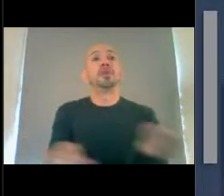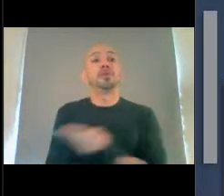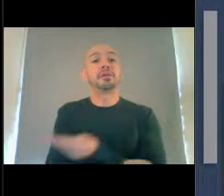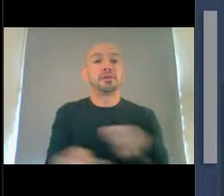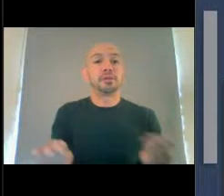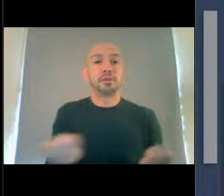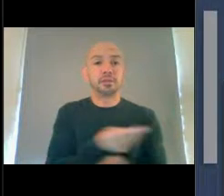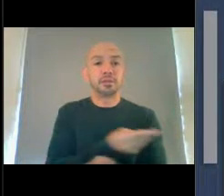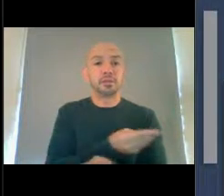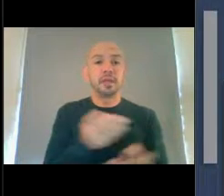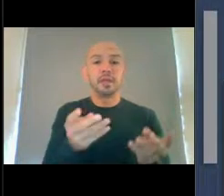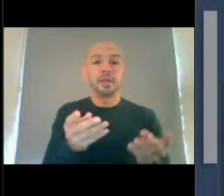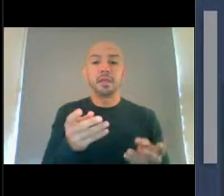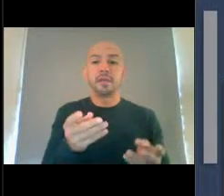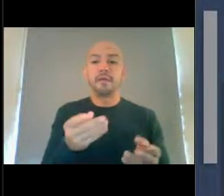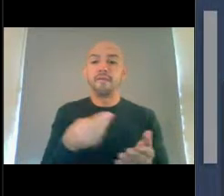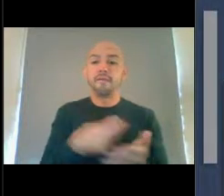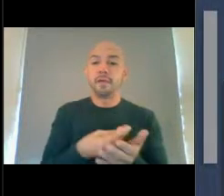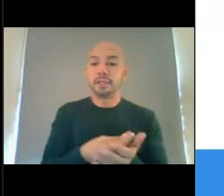resolution g2251